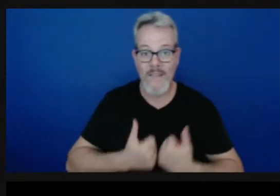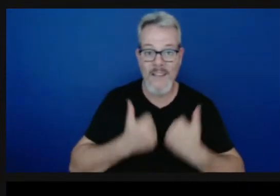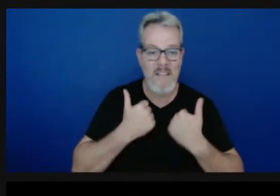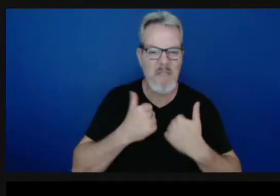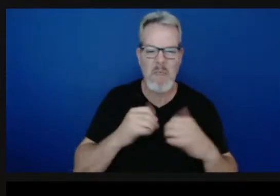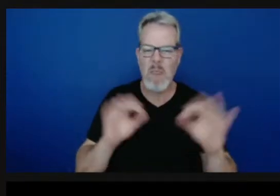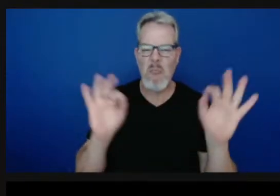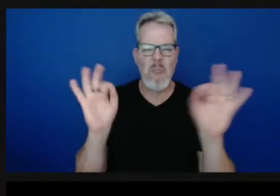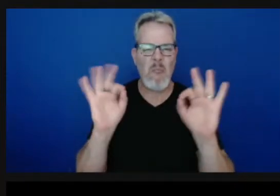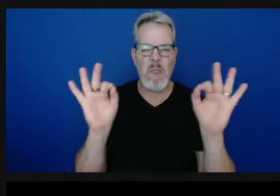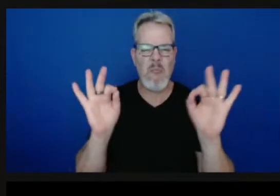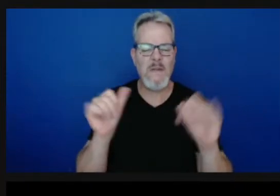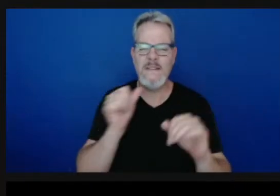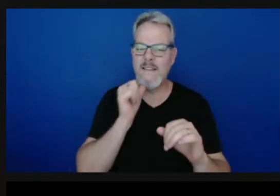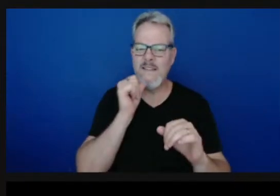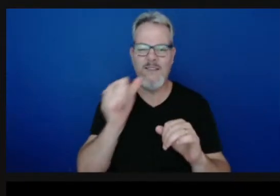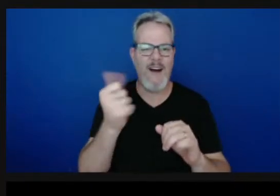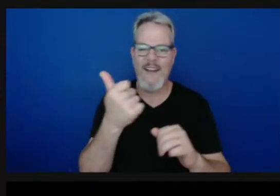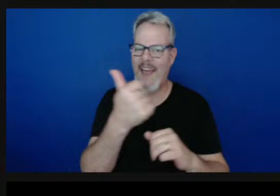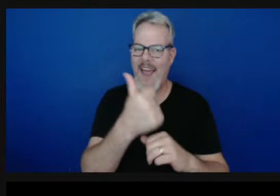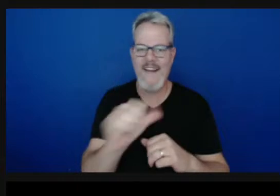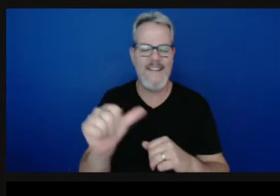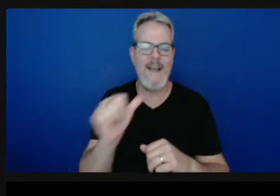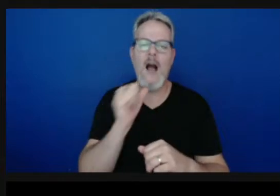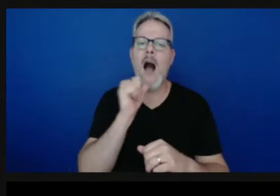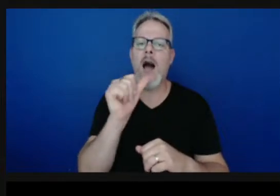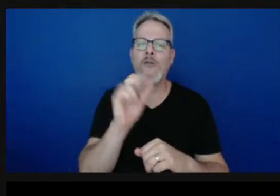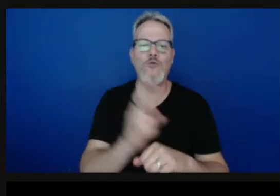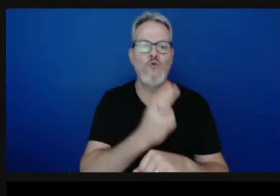anything unusual per se in that regard.